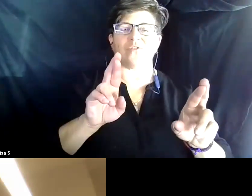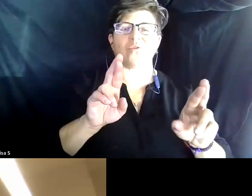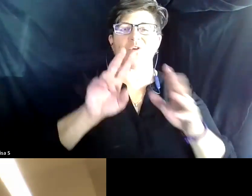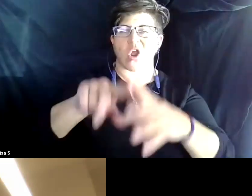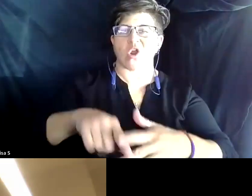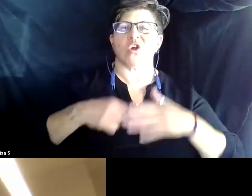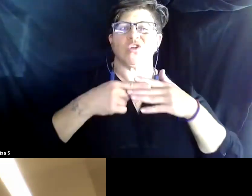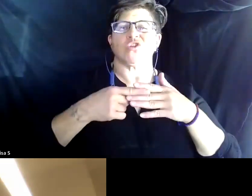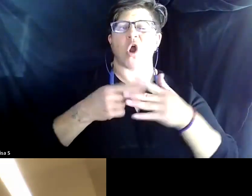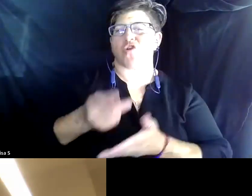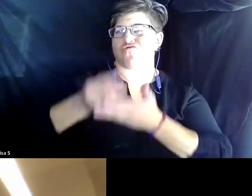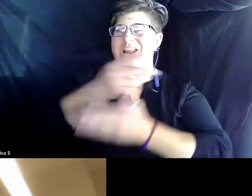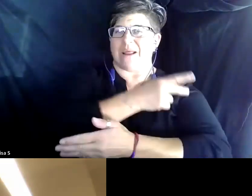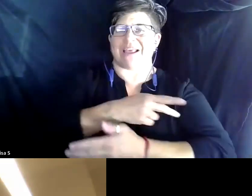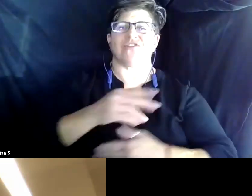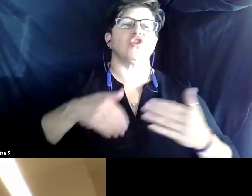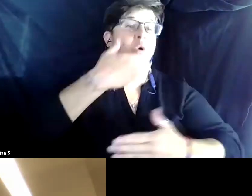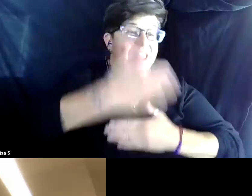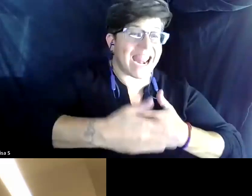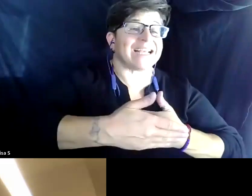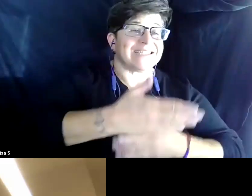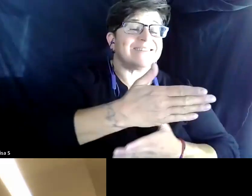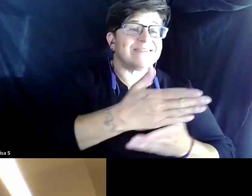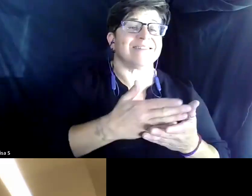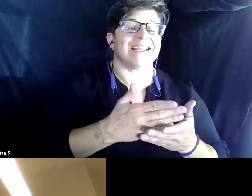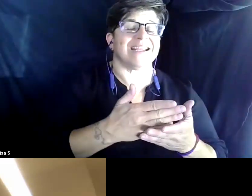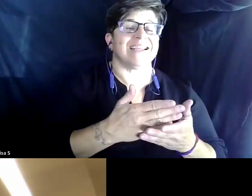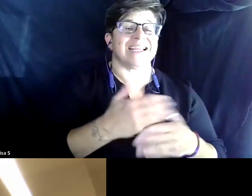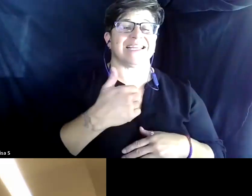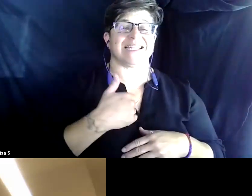treating patients. So next step is indeed to have a